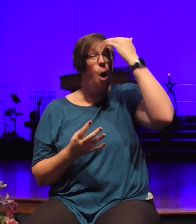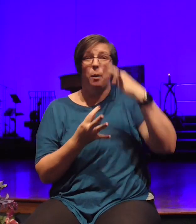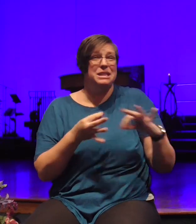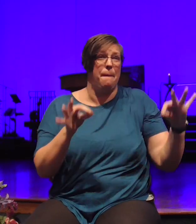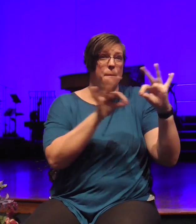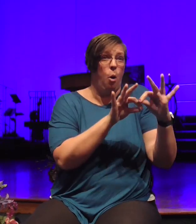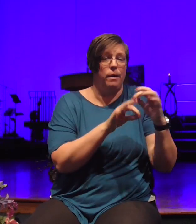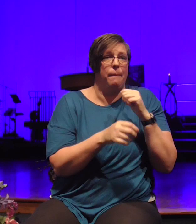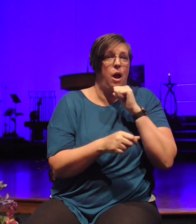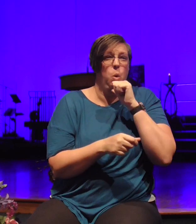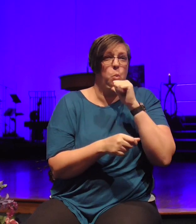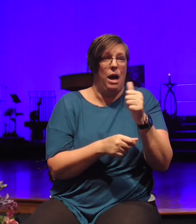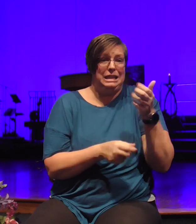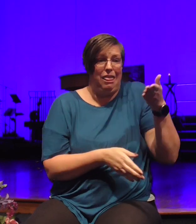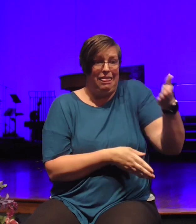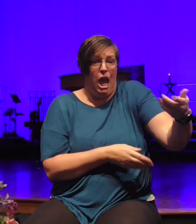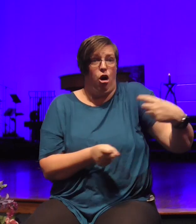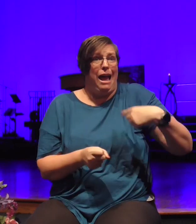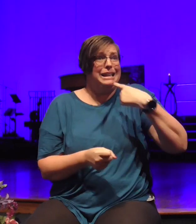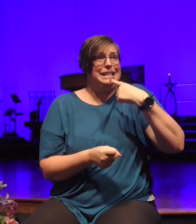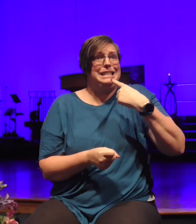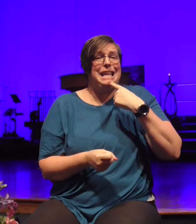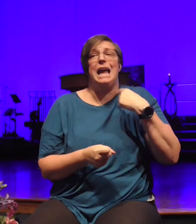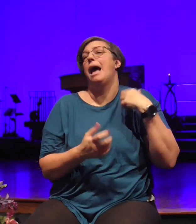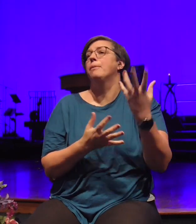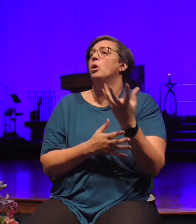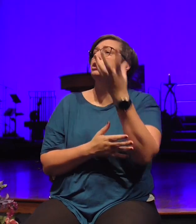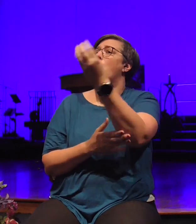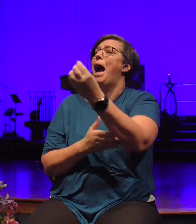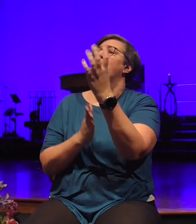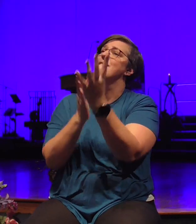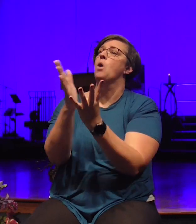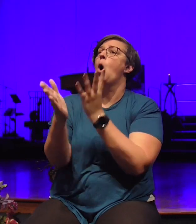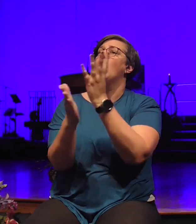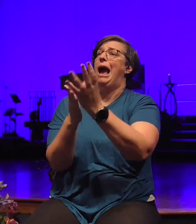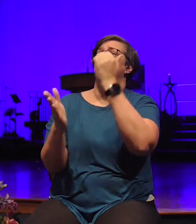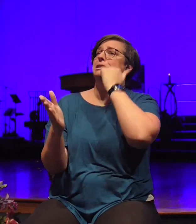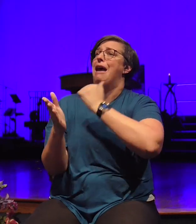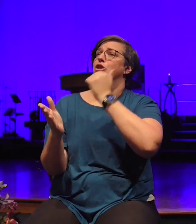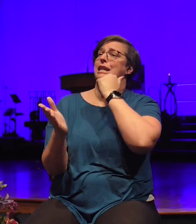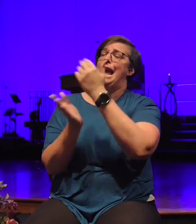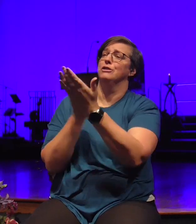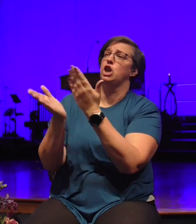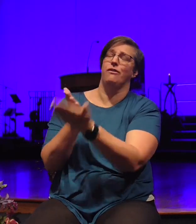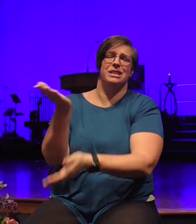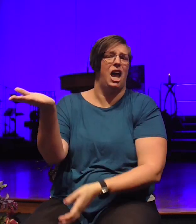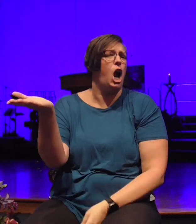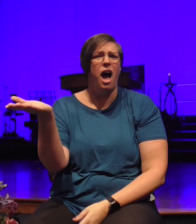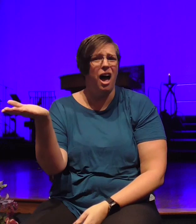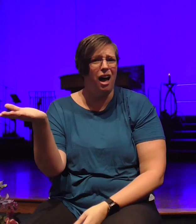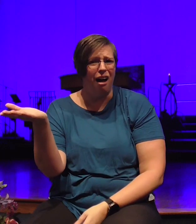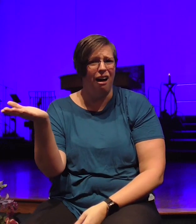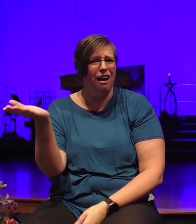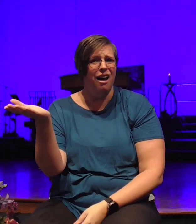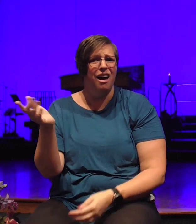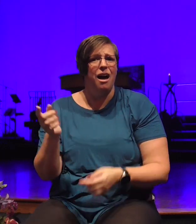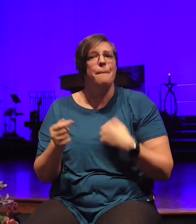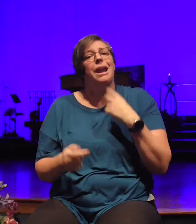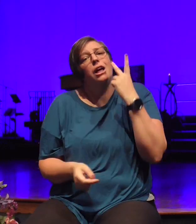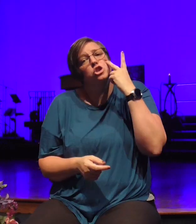where I could say, I'm going to go out and give 4 or 5 hours a day to people and be of service. So I sought for other